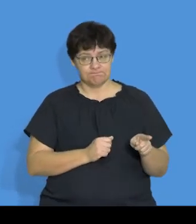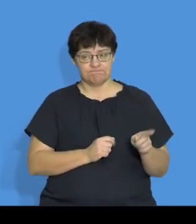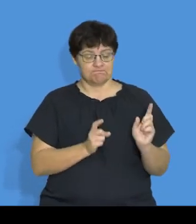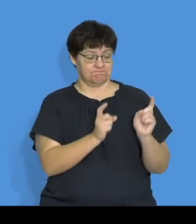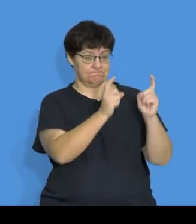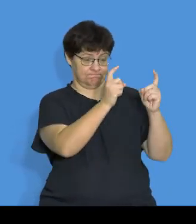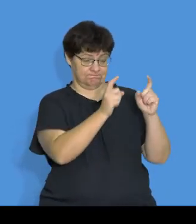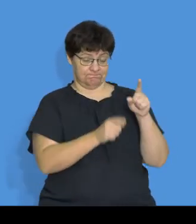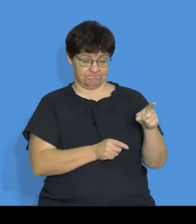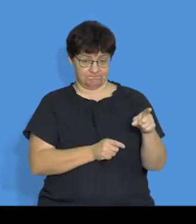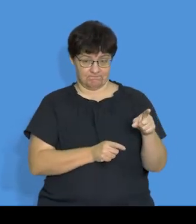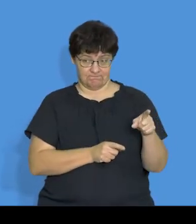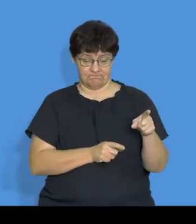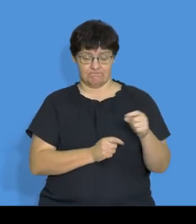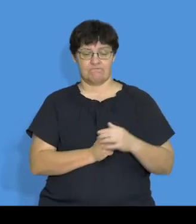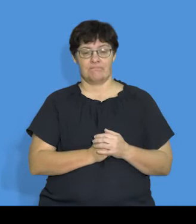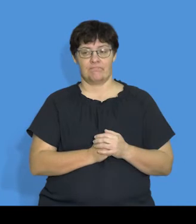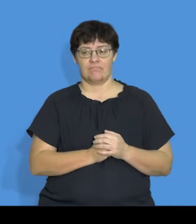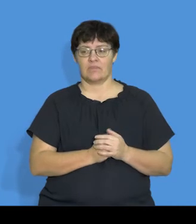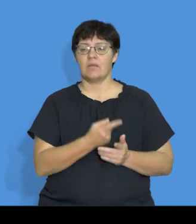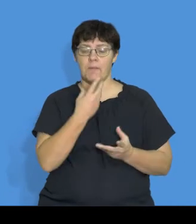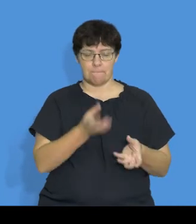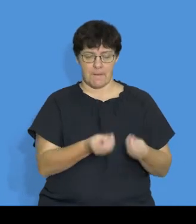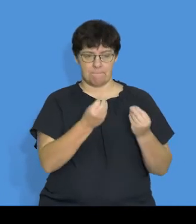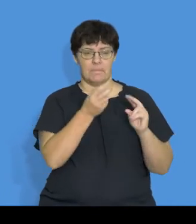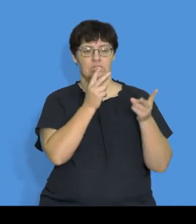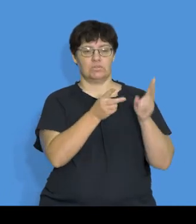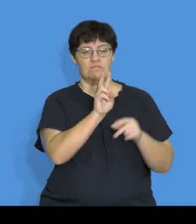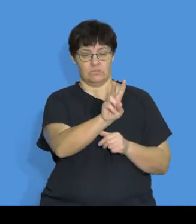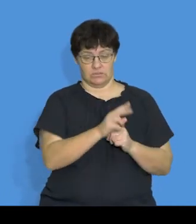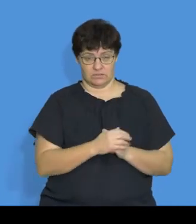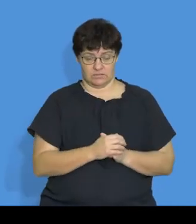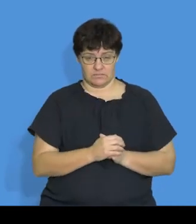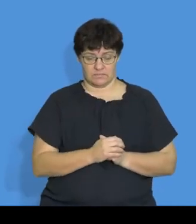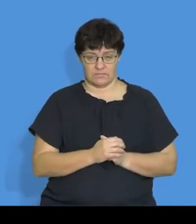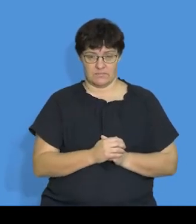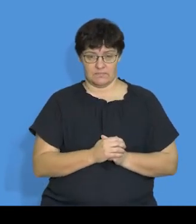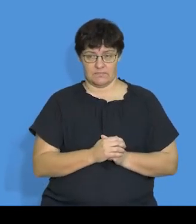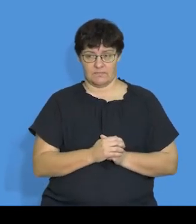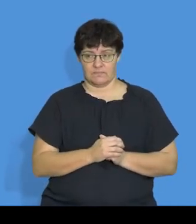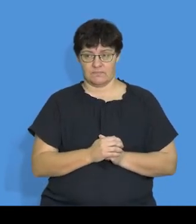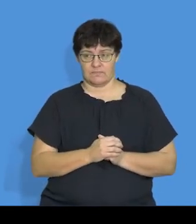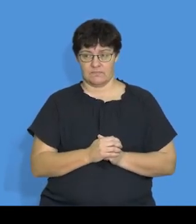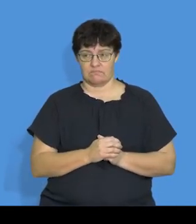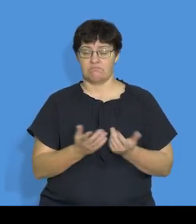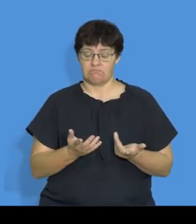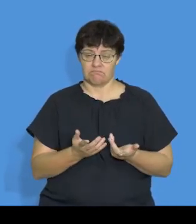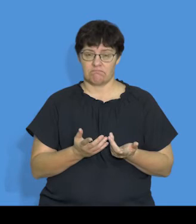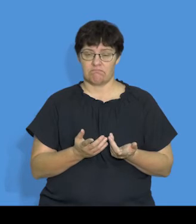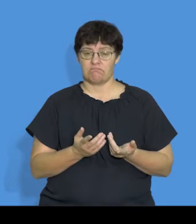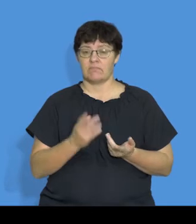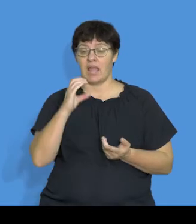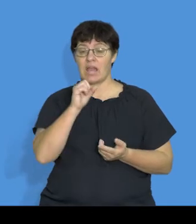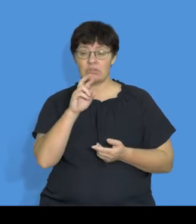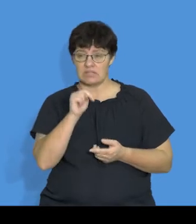the battery, when the switch was open, we got a voltage of 12 volts, right? And a current of 0